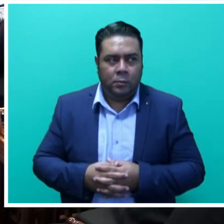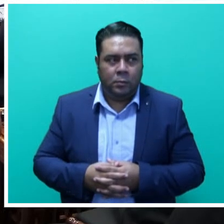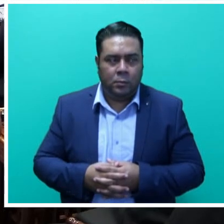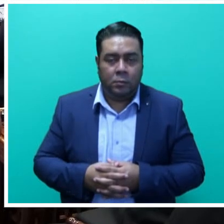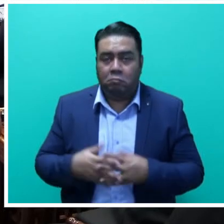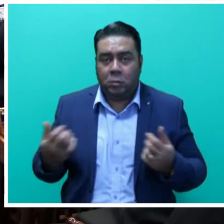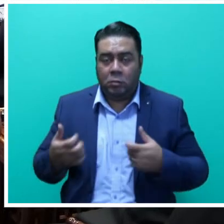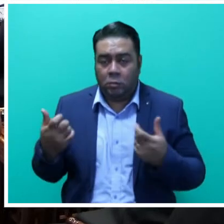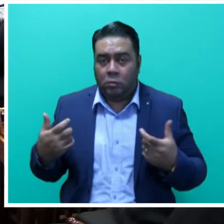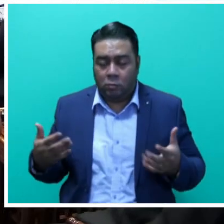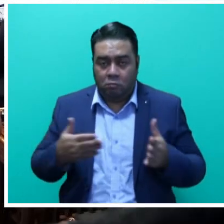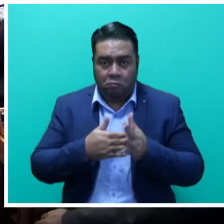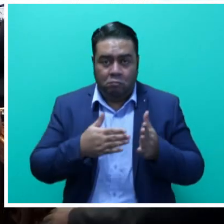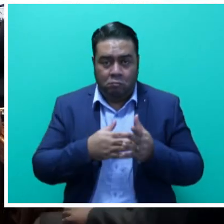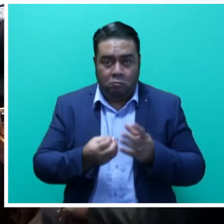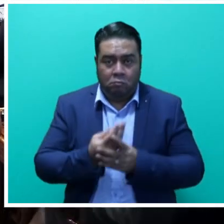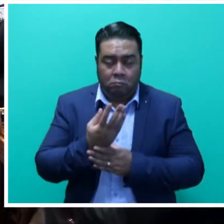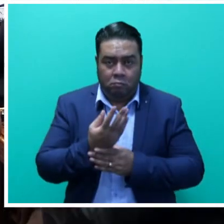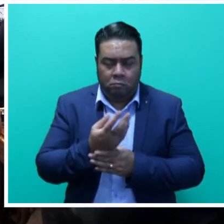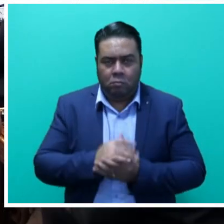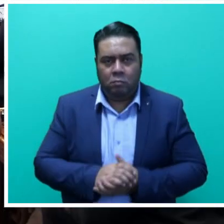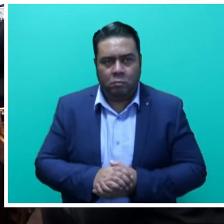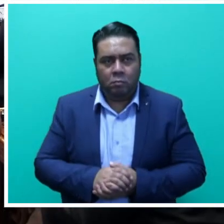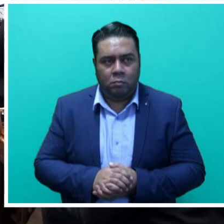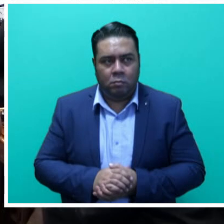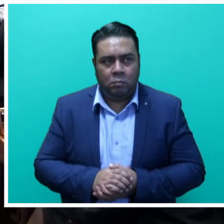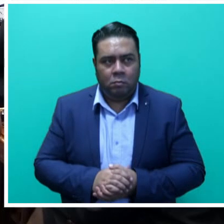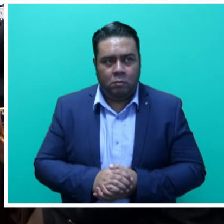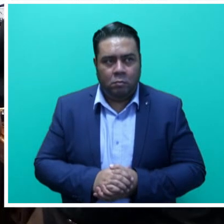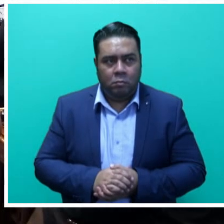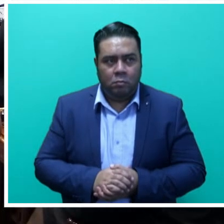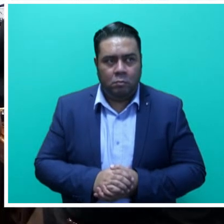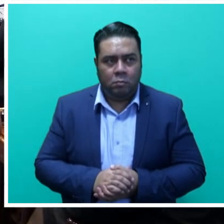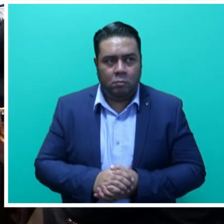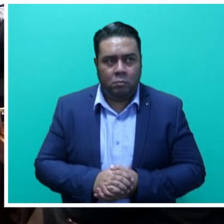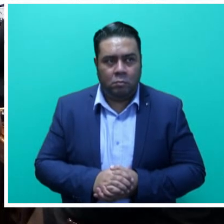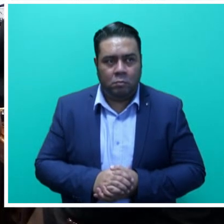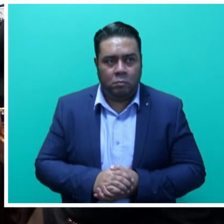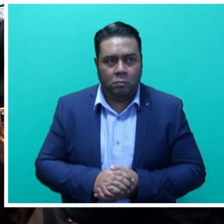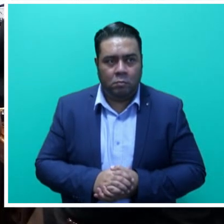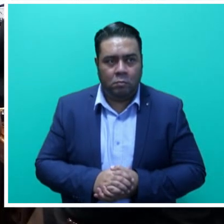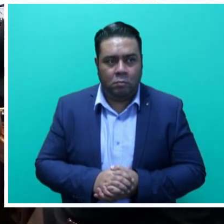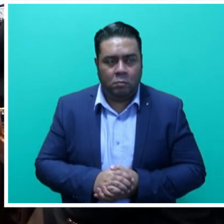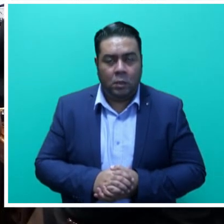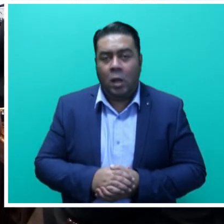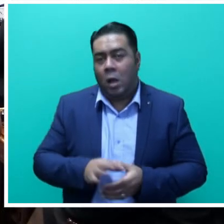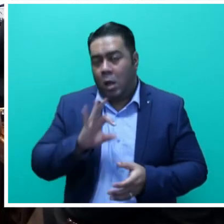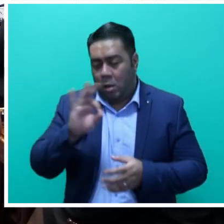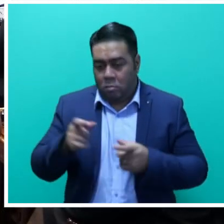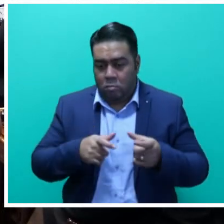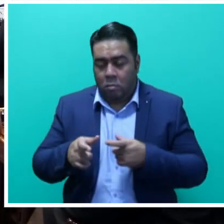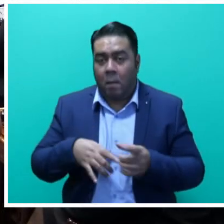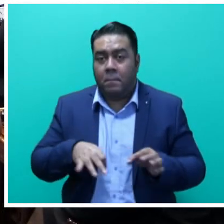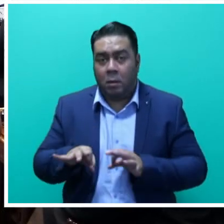to growth, like insufficient transport infrastructure and essential services, uncoordinated plans, and limited